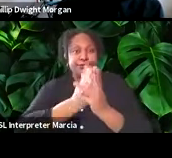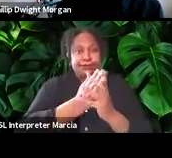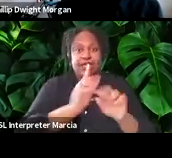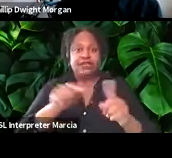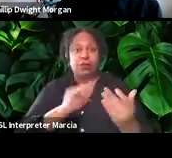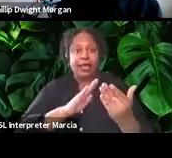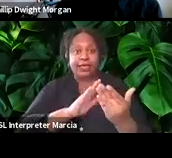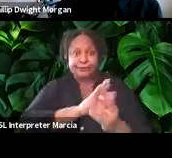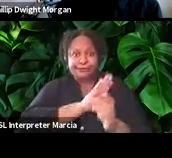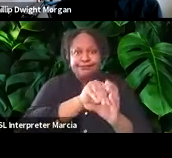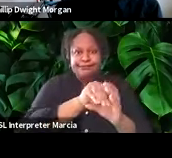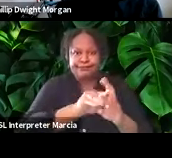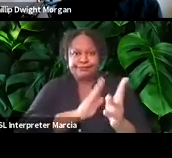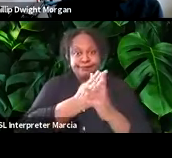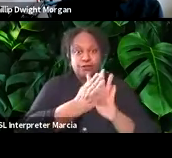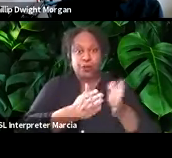way